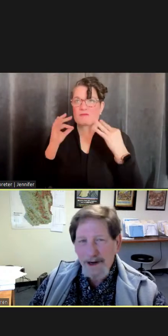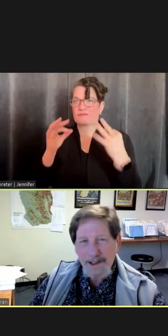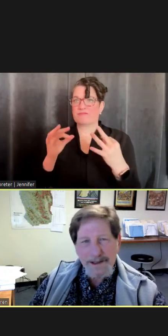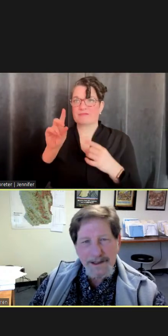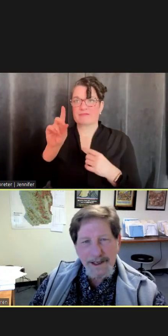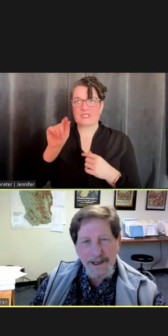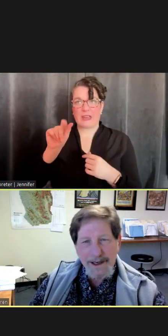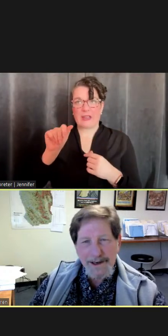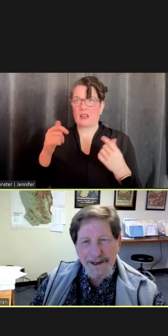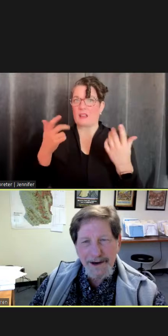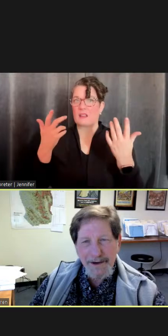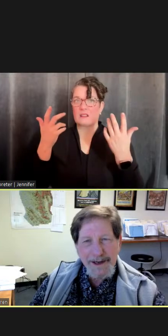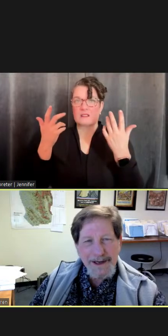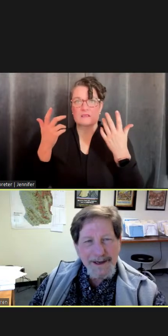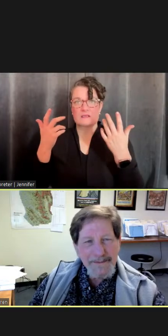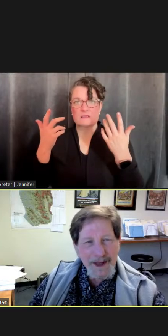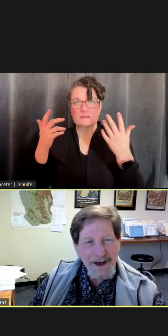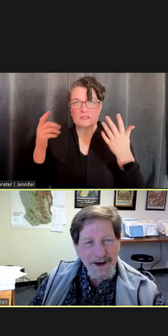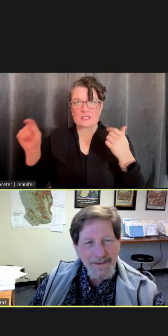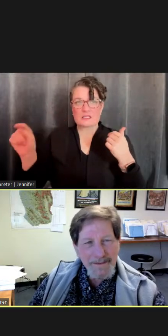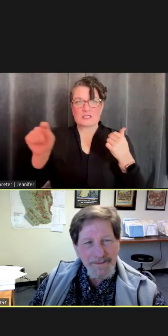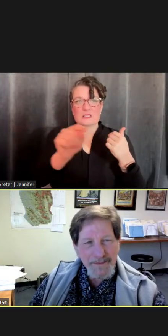the various